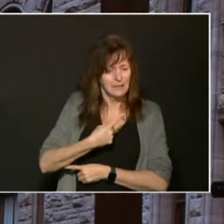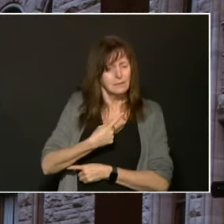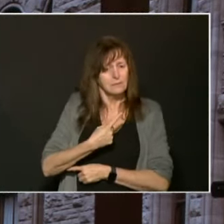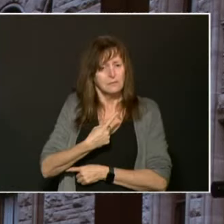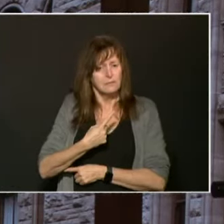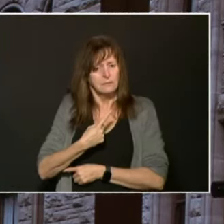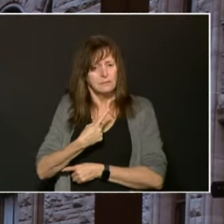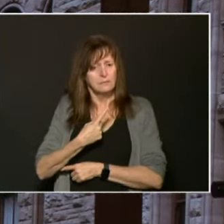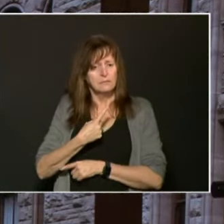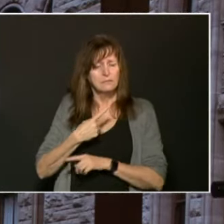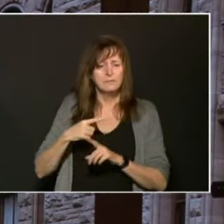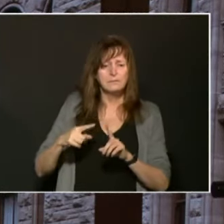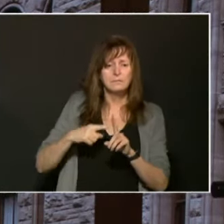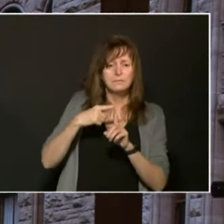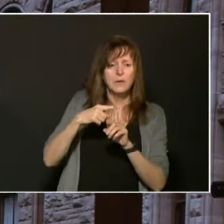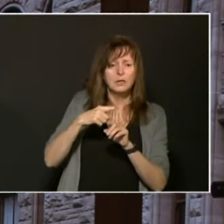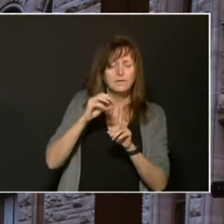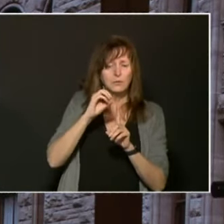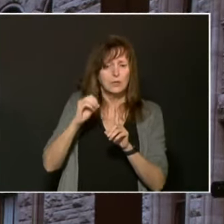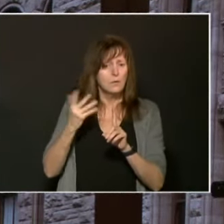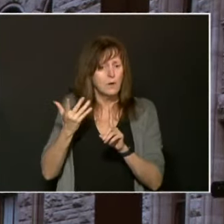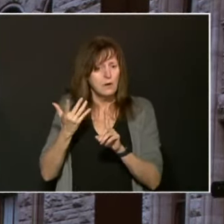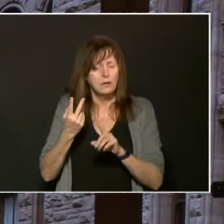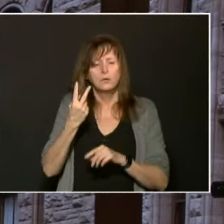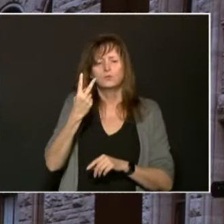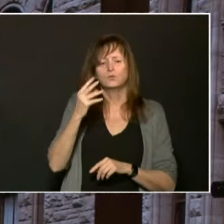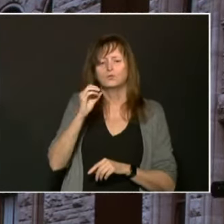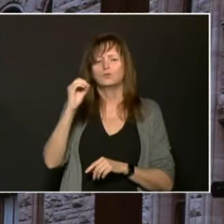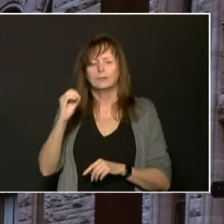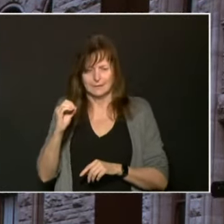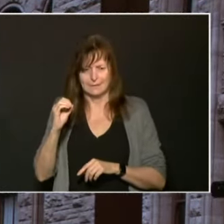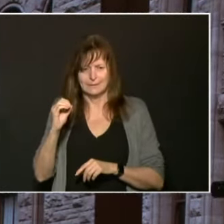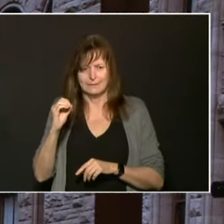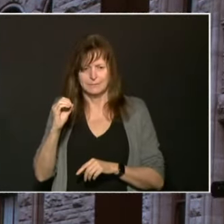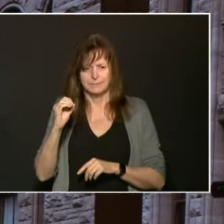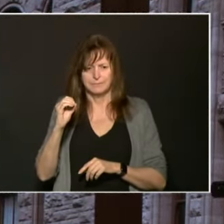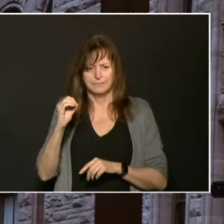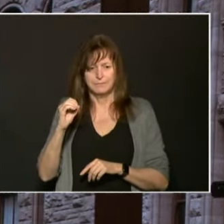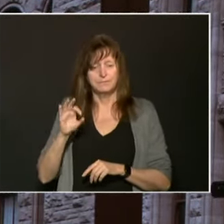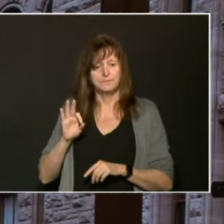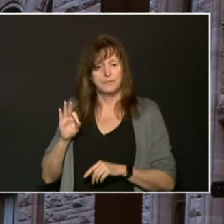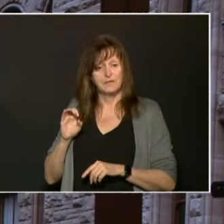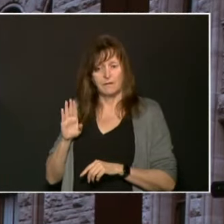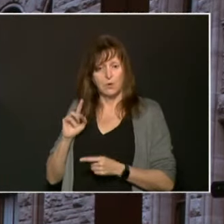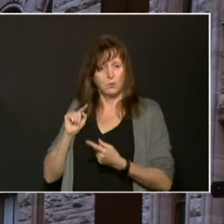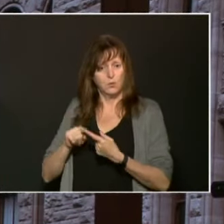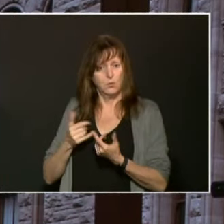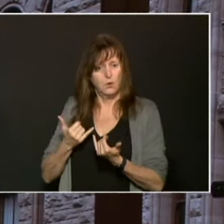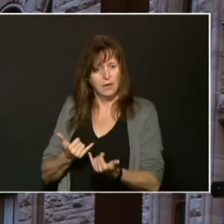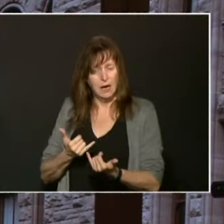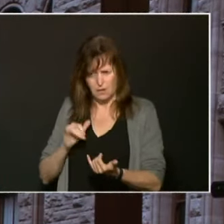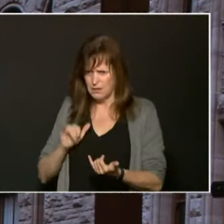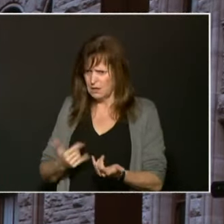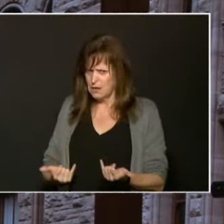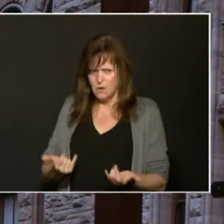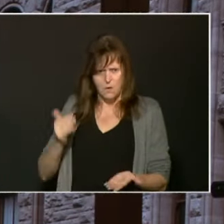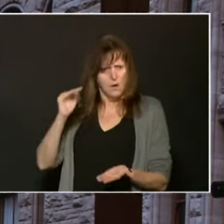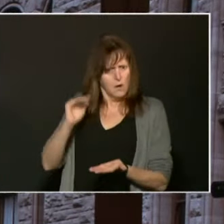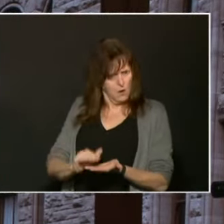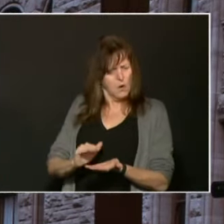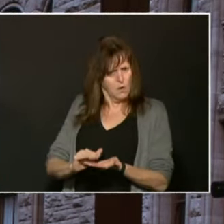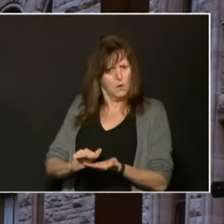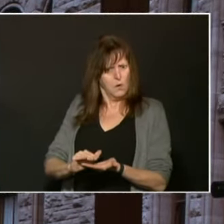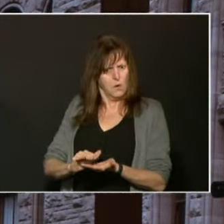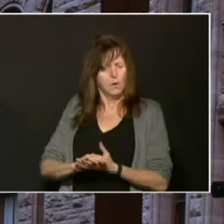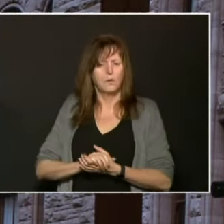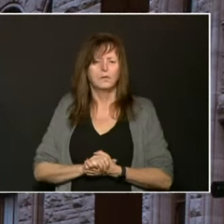2%, which is the lowest we've seen since mid-February. Positivity rates continue to decline week over week,